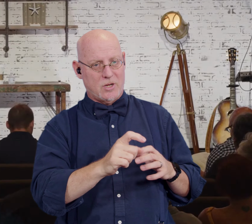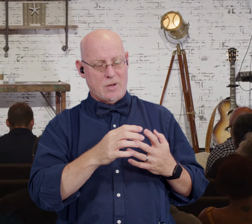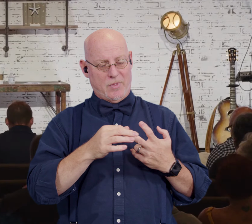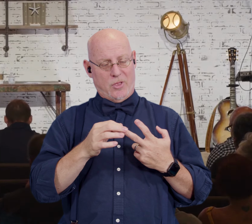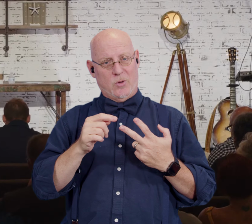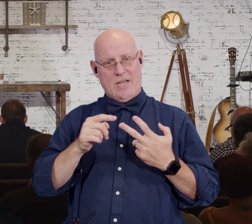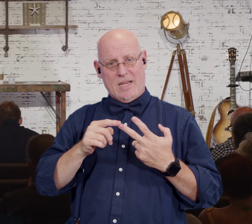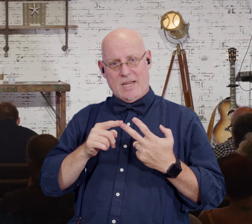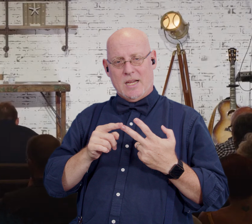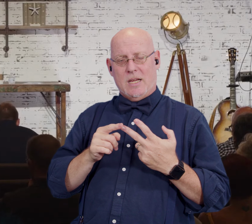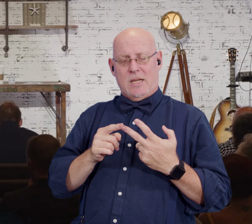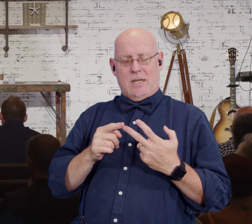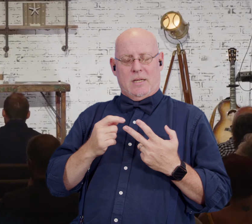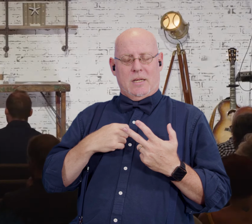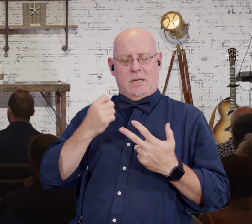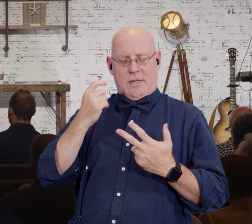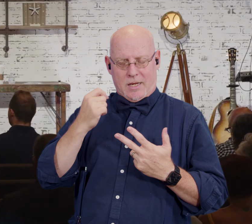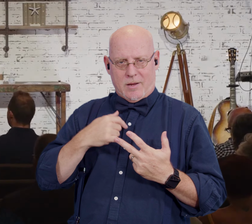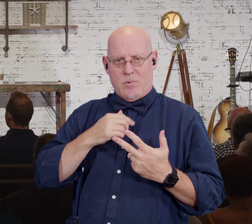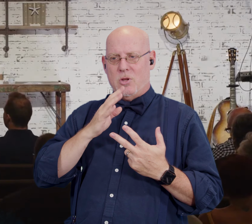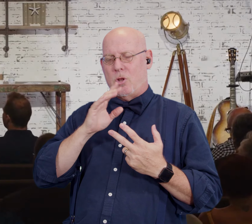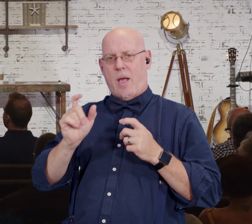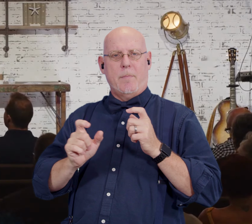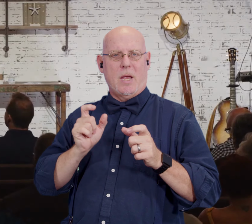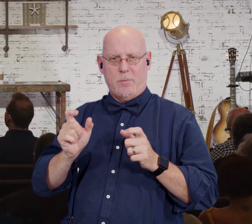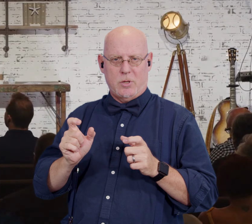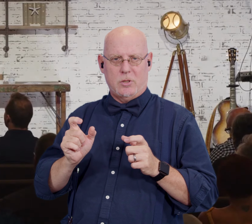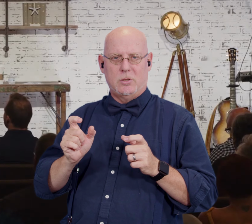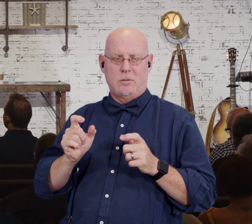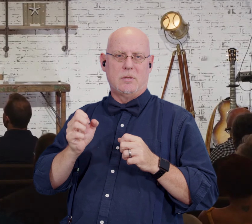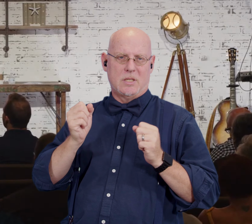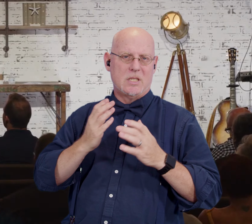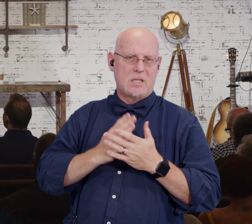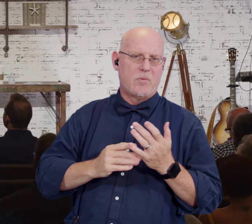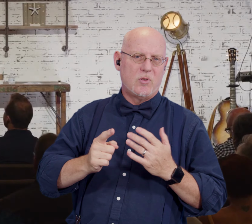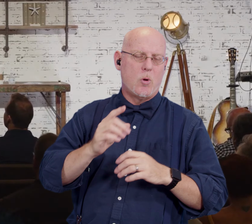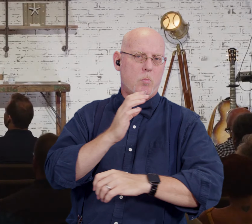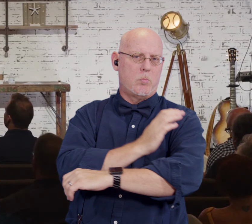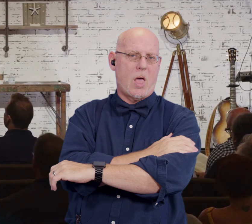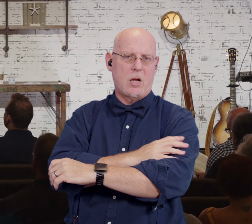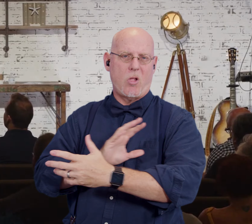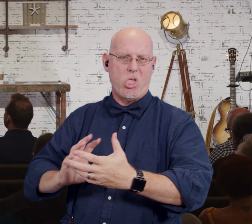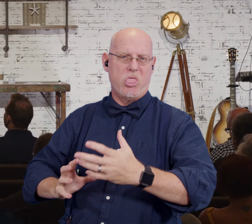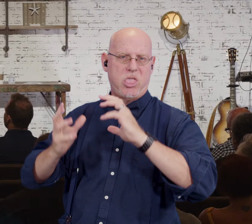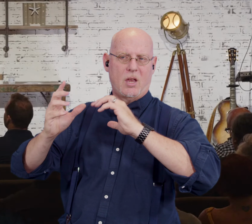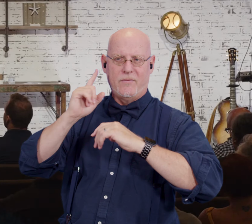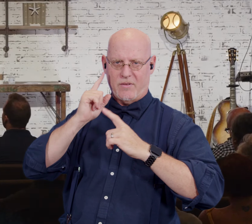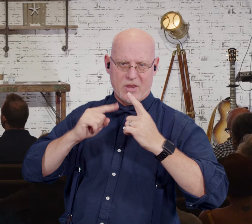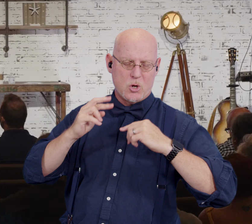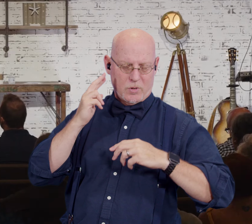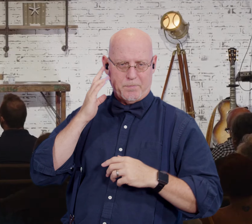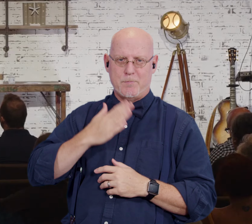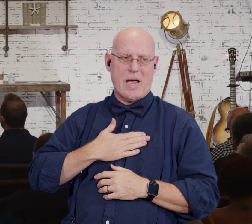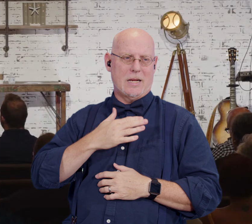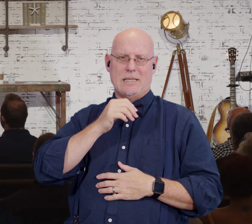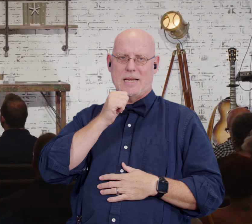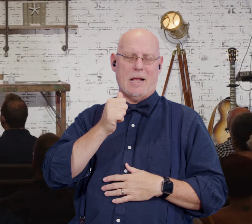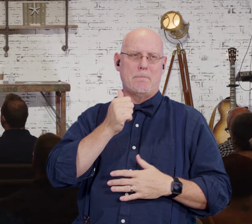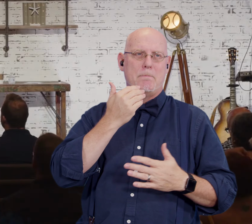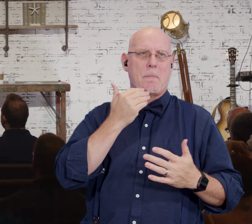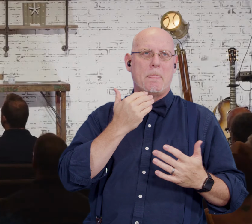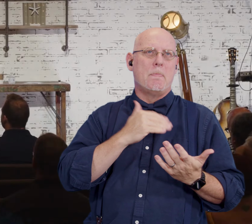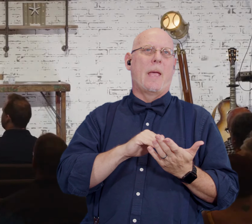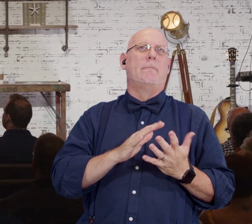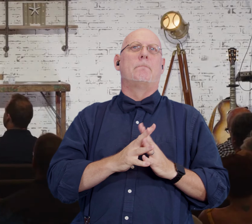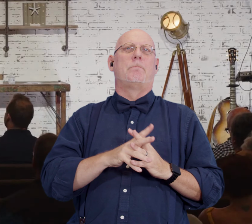So option three for me, I know I'm talking to people, potentially some of you whose blood pressure's out of whack for various reasons. Mine wasn't quite at the